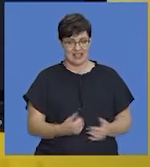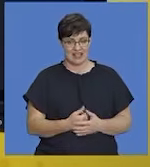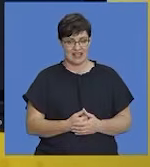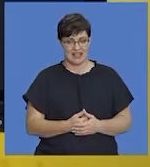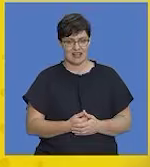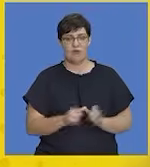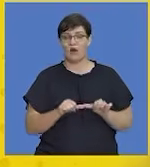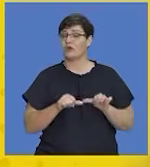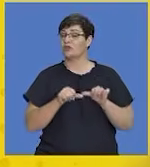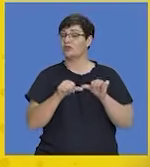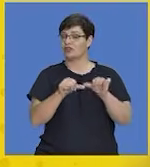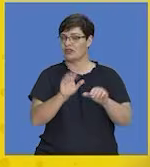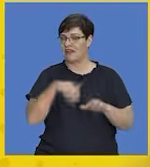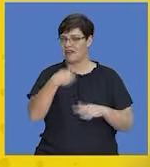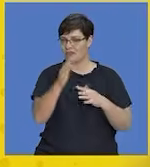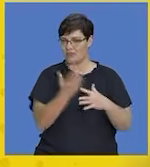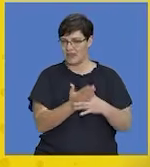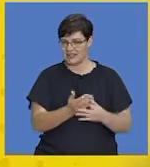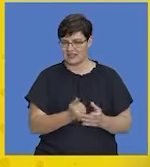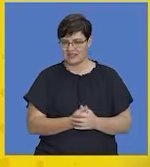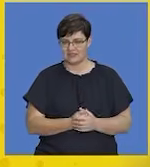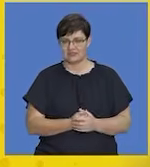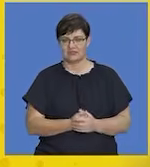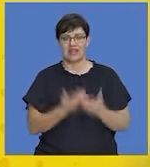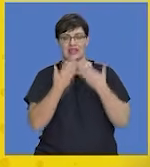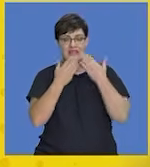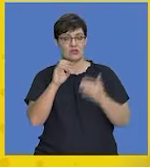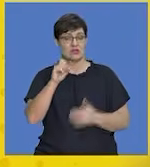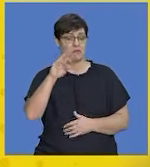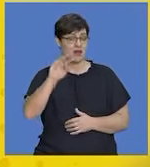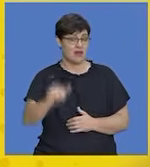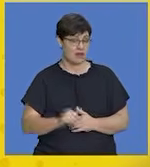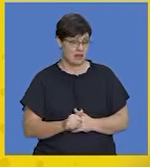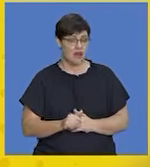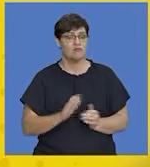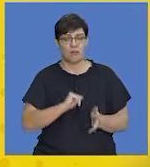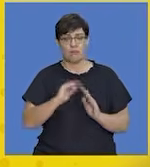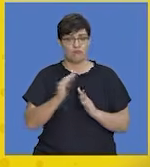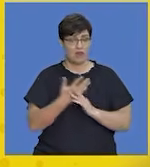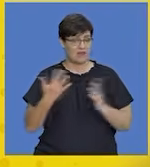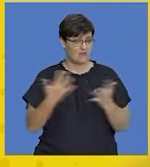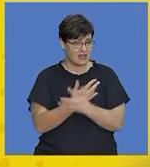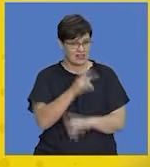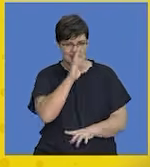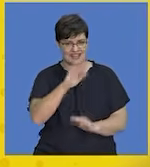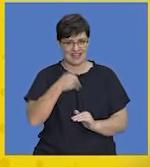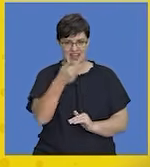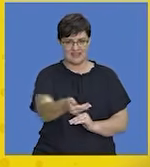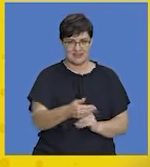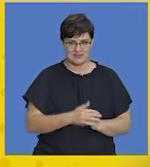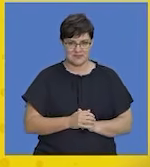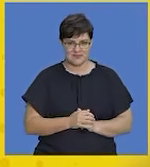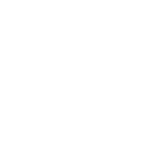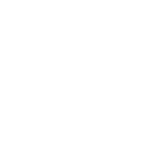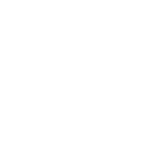the break. Thank you, Seema. Matrix, let's take a quick break and we'll see you straight after this.